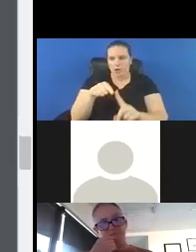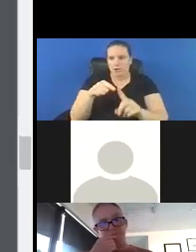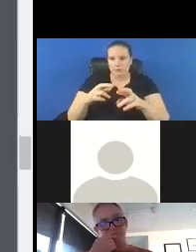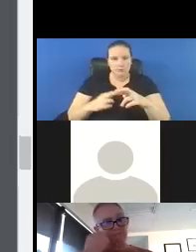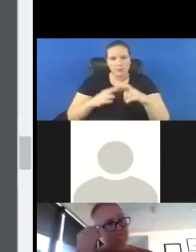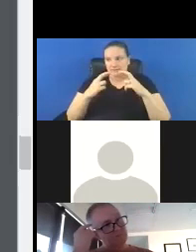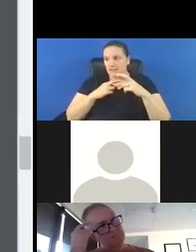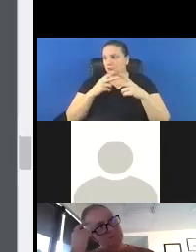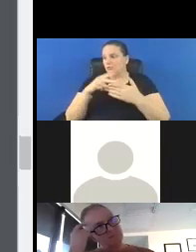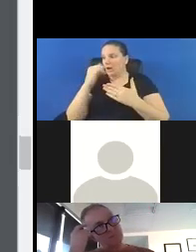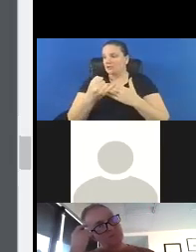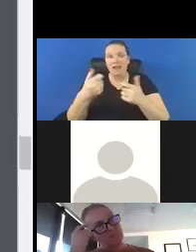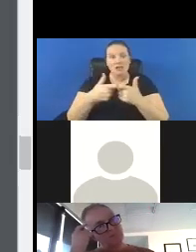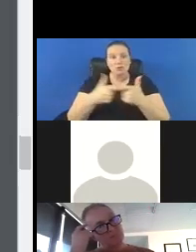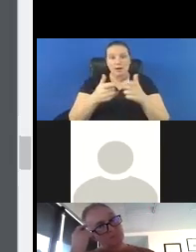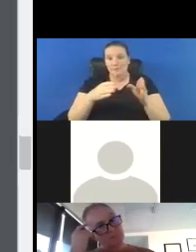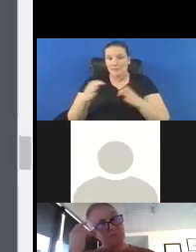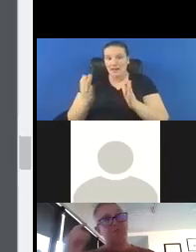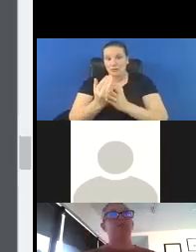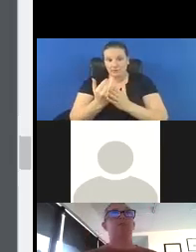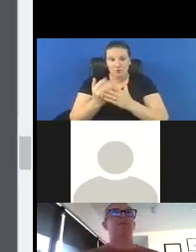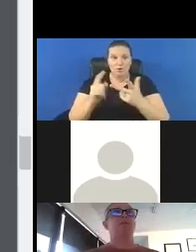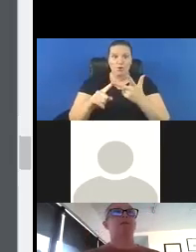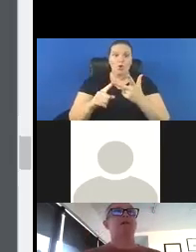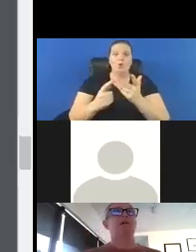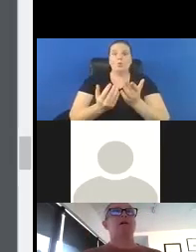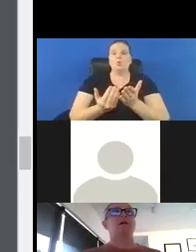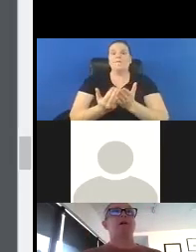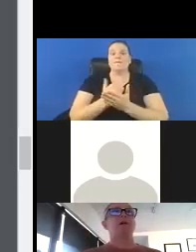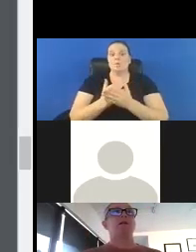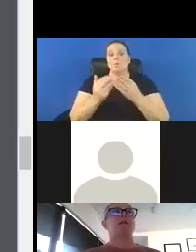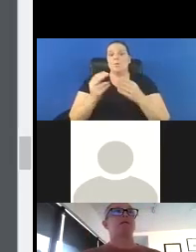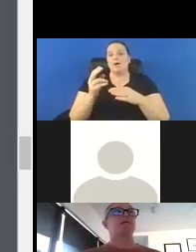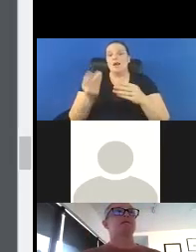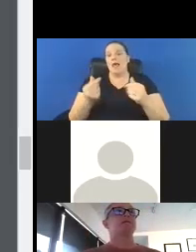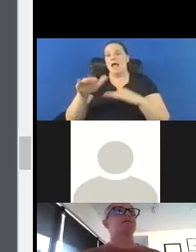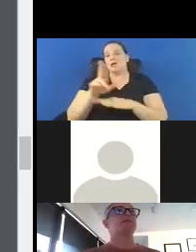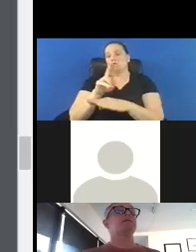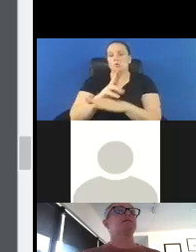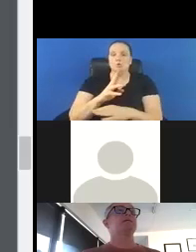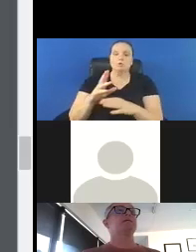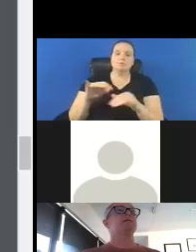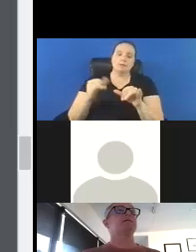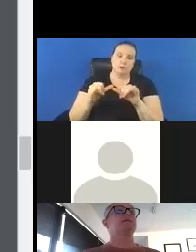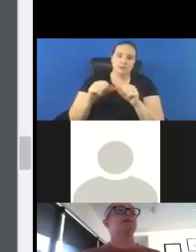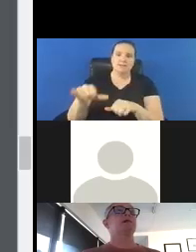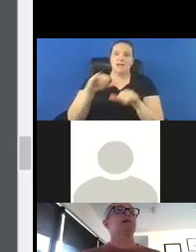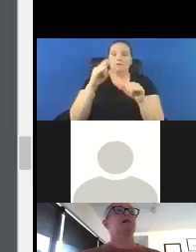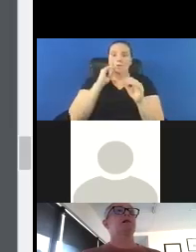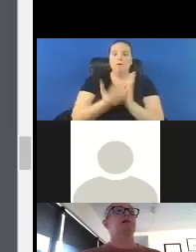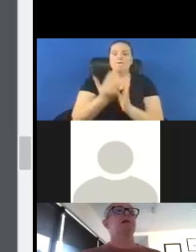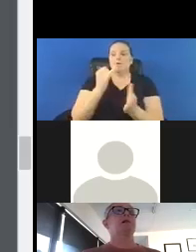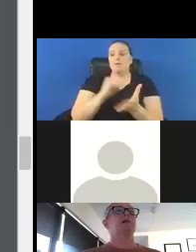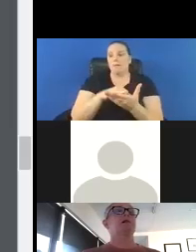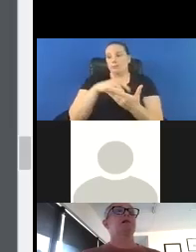electronic plan review, review the land use and engineering standards used to review projects and identify if there